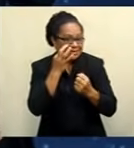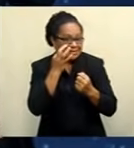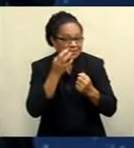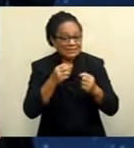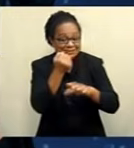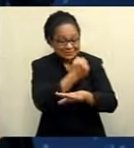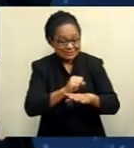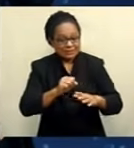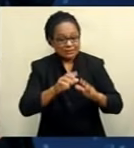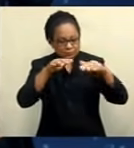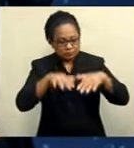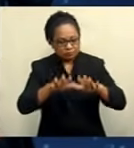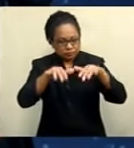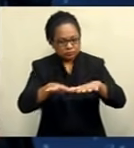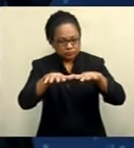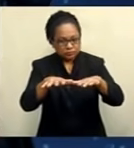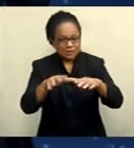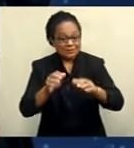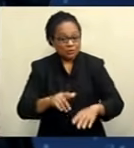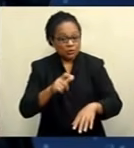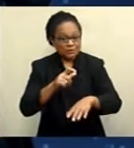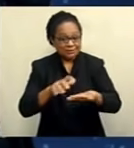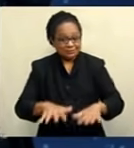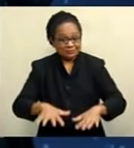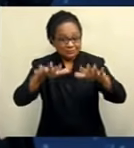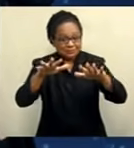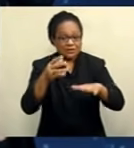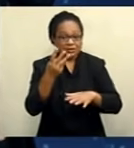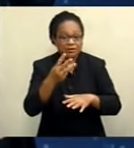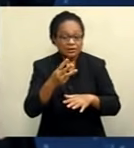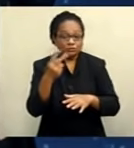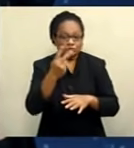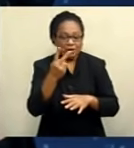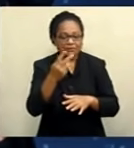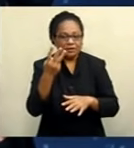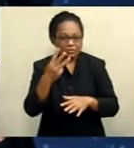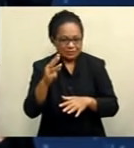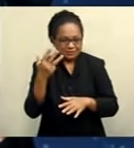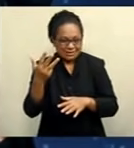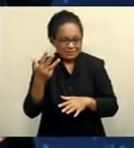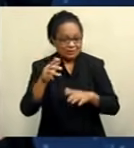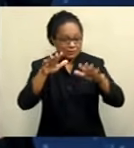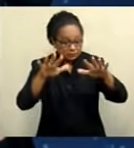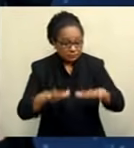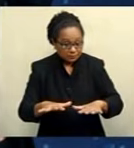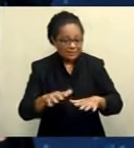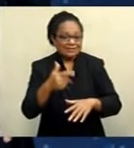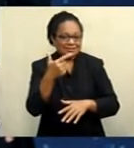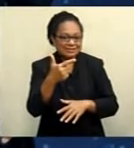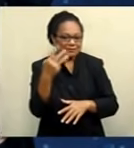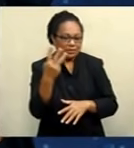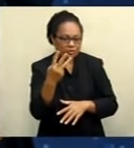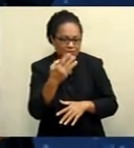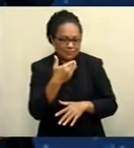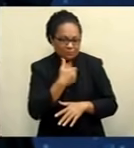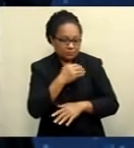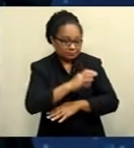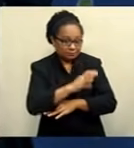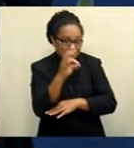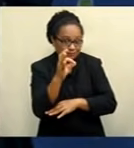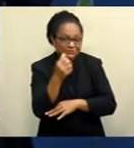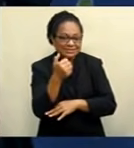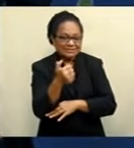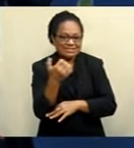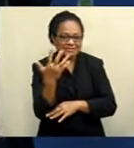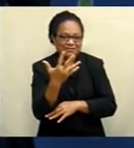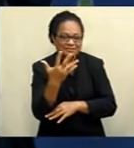Turning to the tides, high tide is at 39 minutes past midnight and low tide is at 7:13 a.m. Sunrise is at